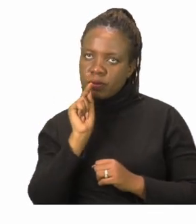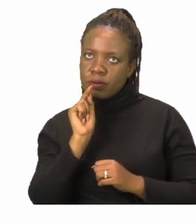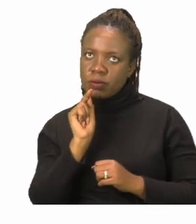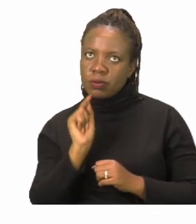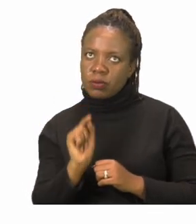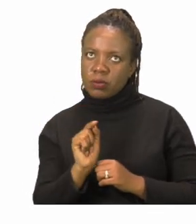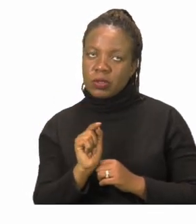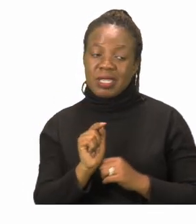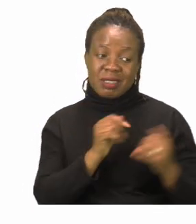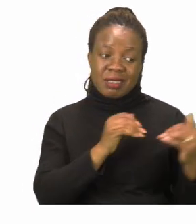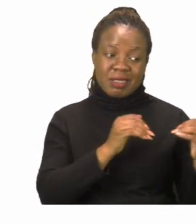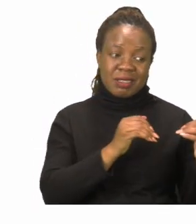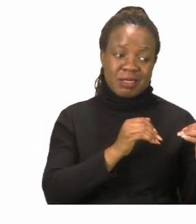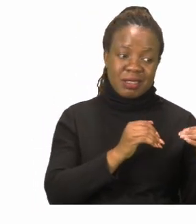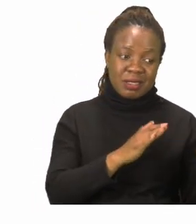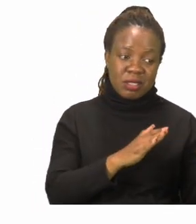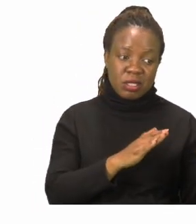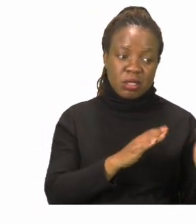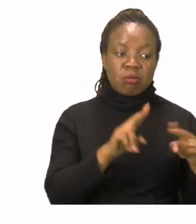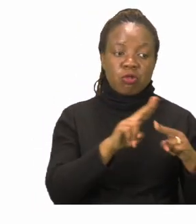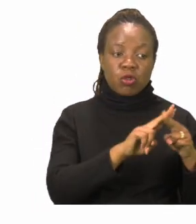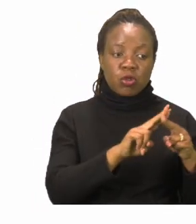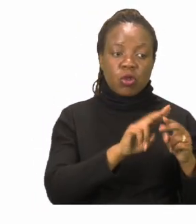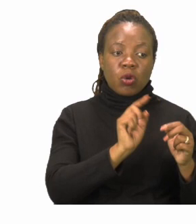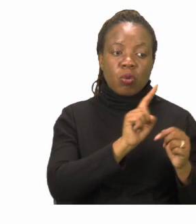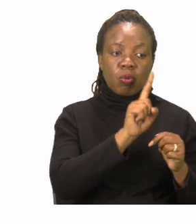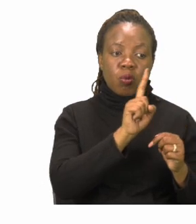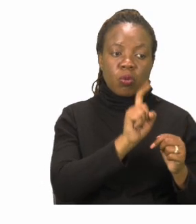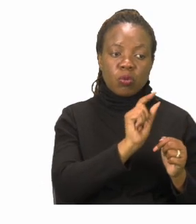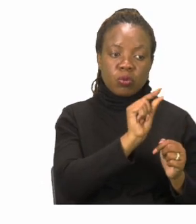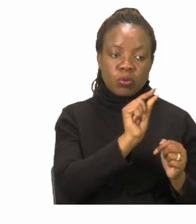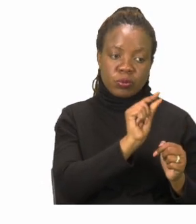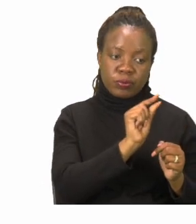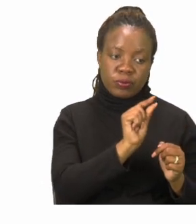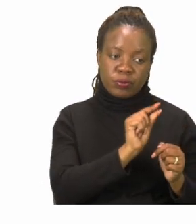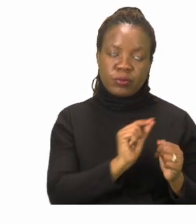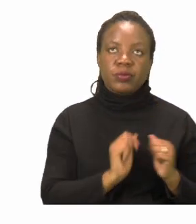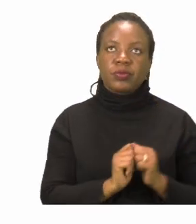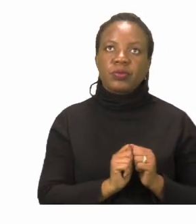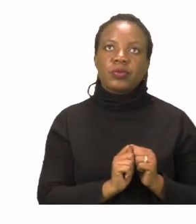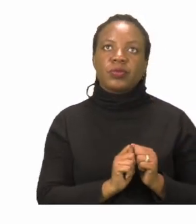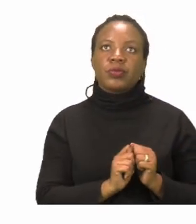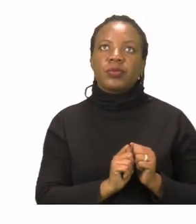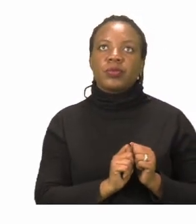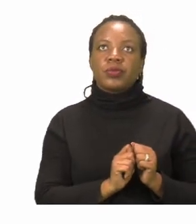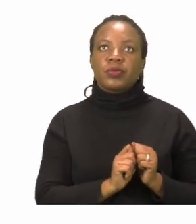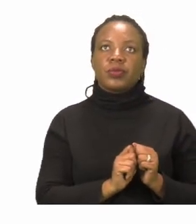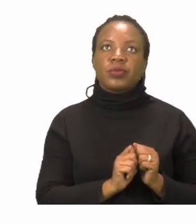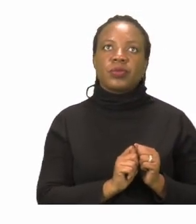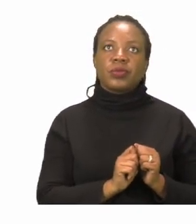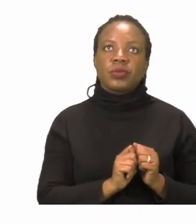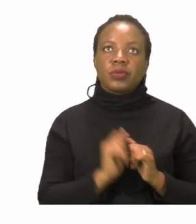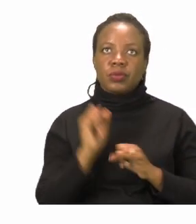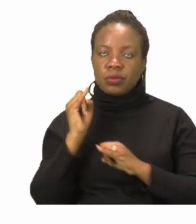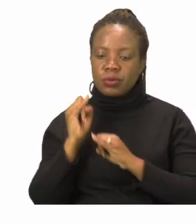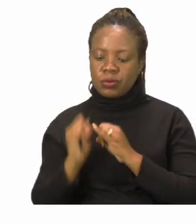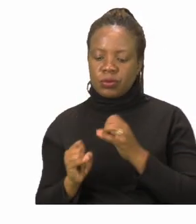words. So keep your eye out for those question words. The last kind of